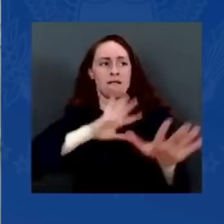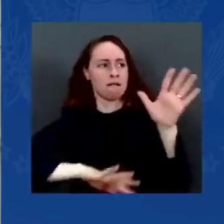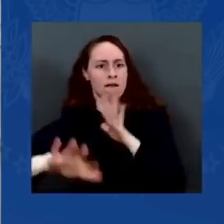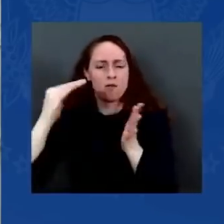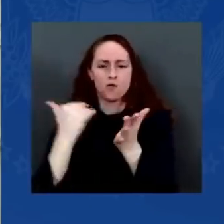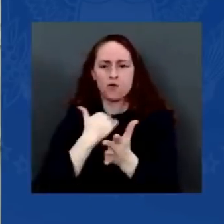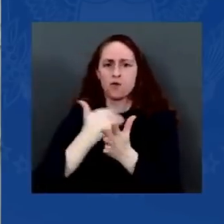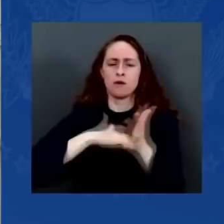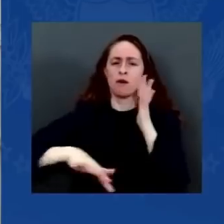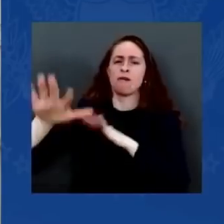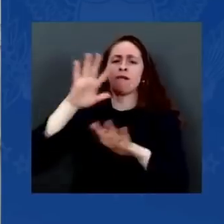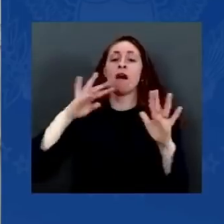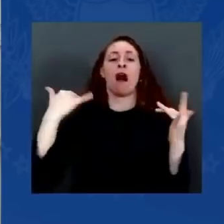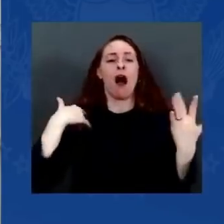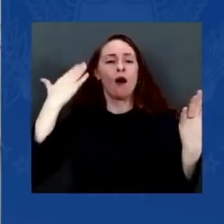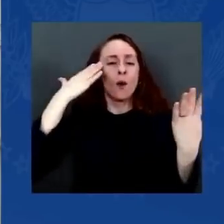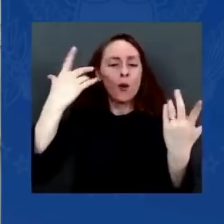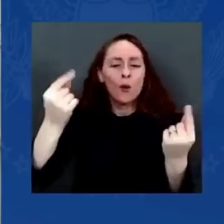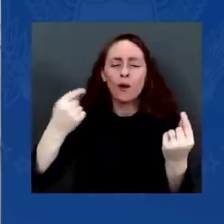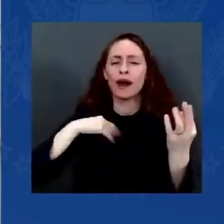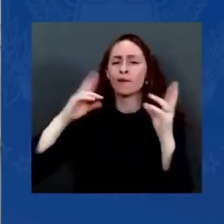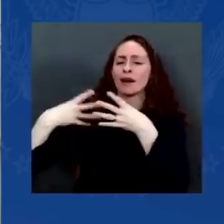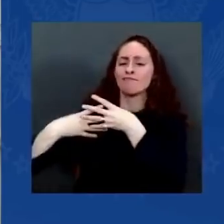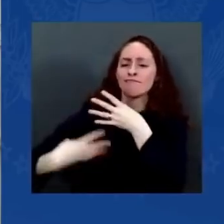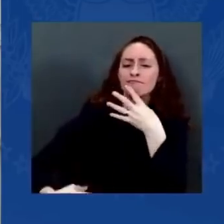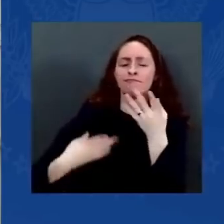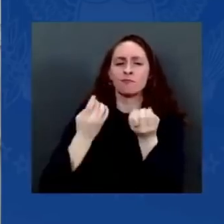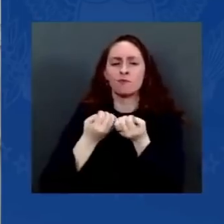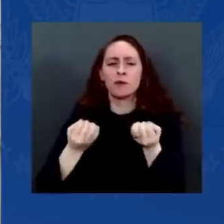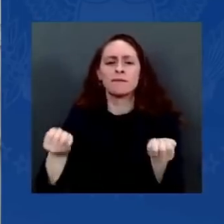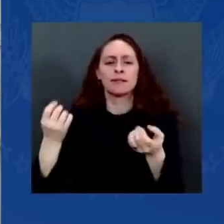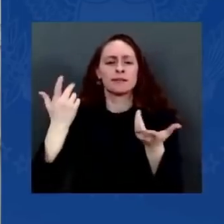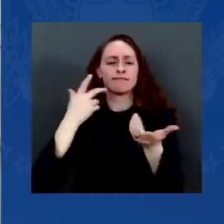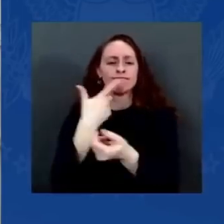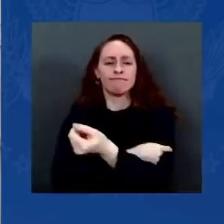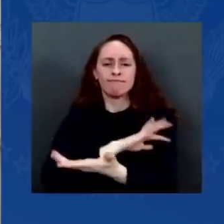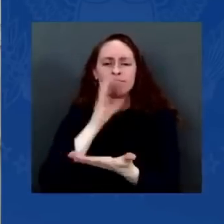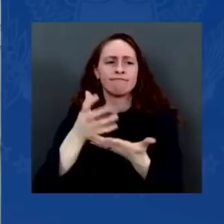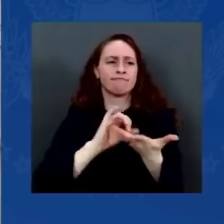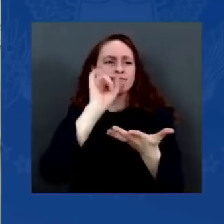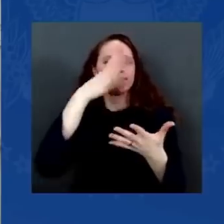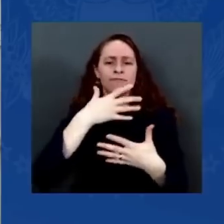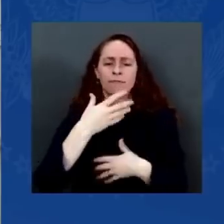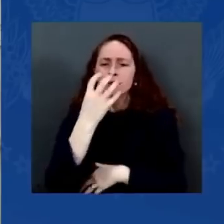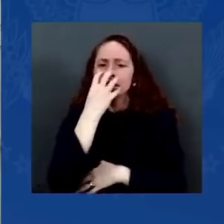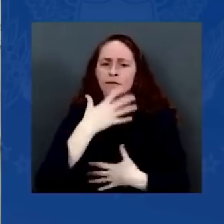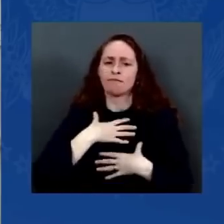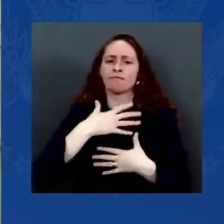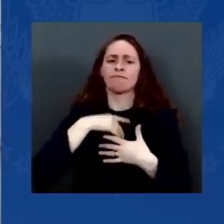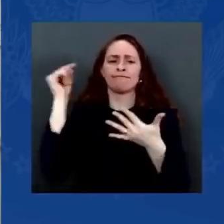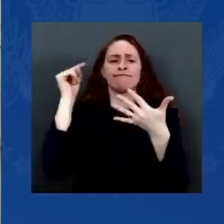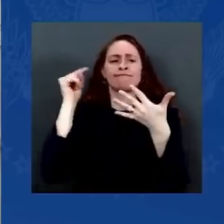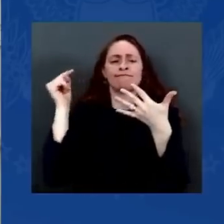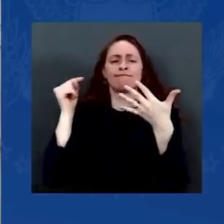of hospitalizations among the unvaccinated. Today, we're ready. And as I'll explain in a few minutes, we're going to